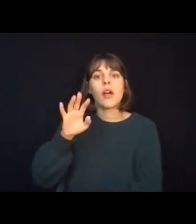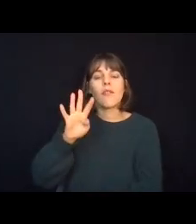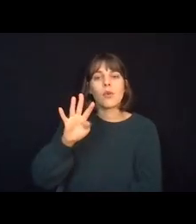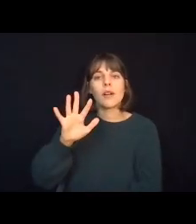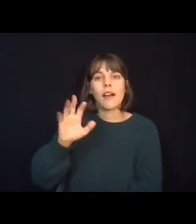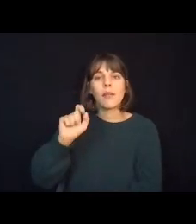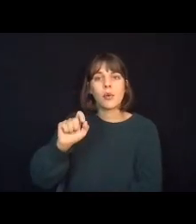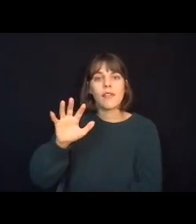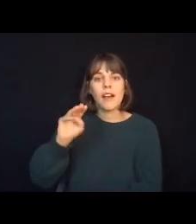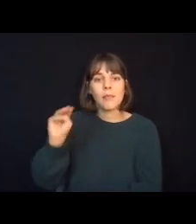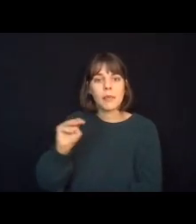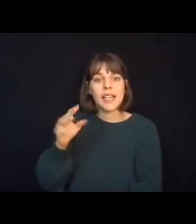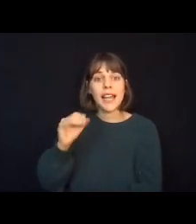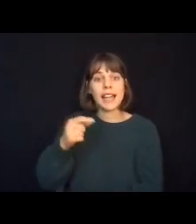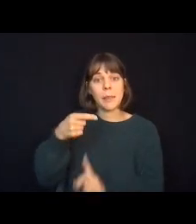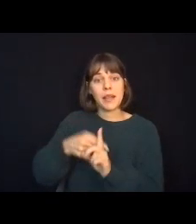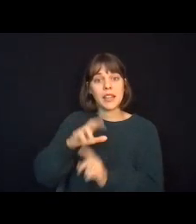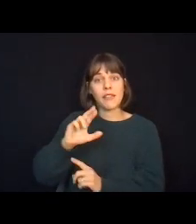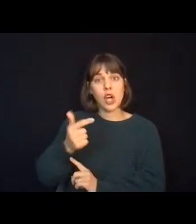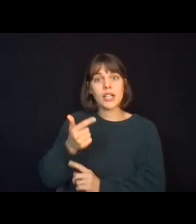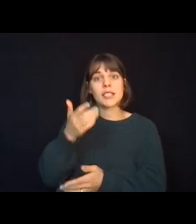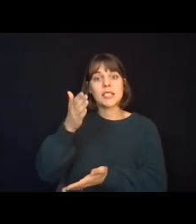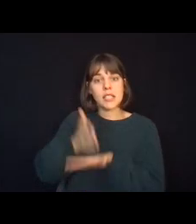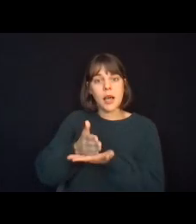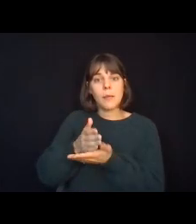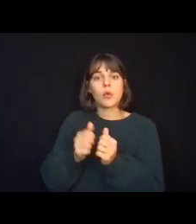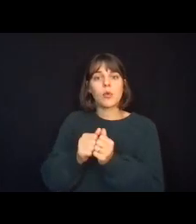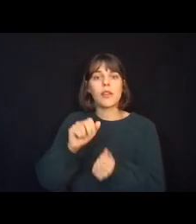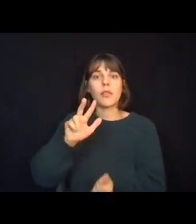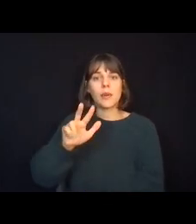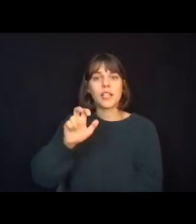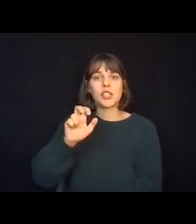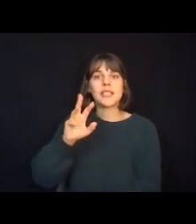with $369.3 million in operating reserves.